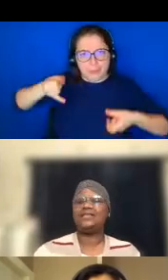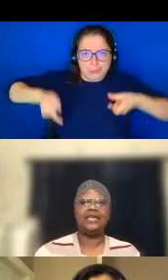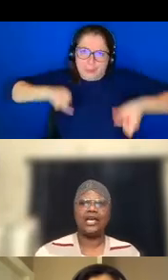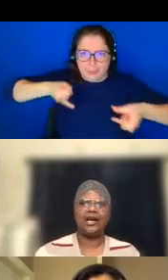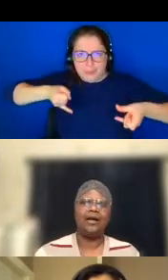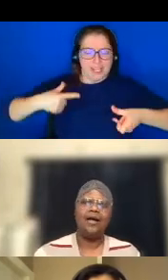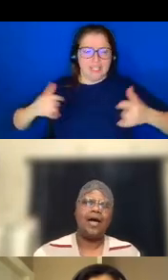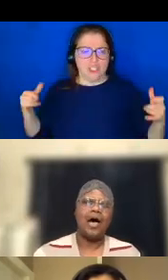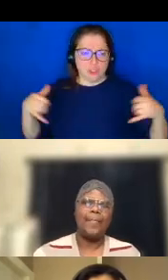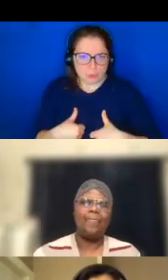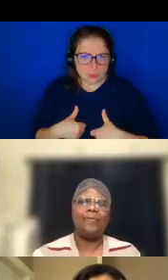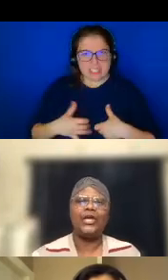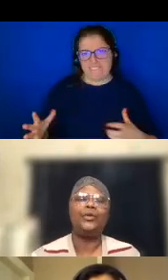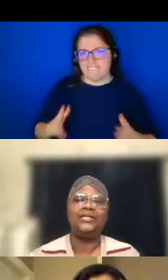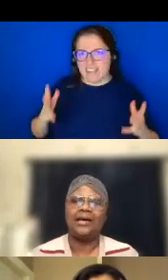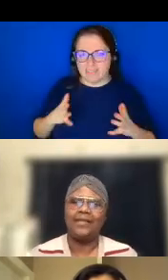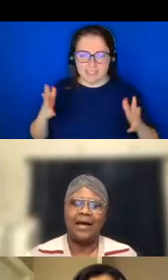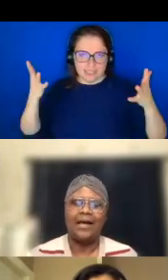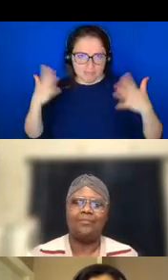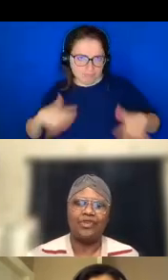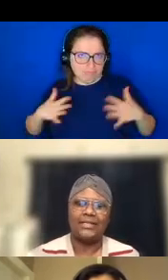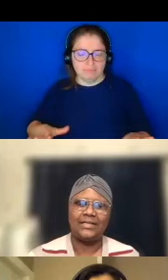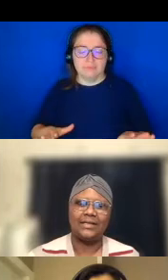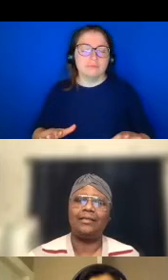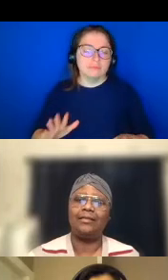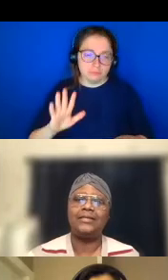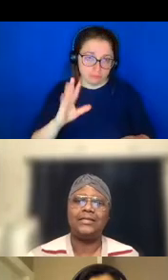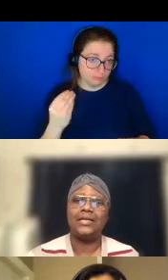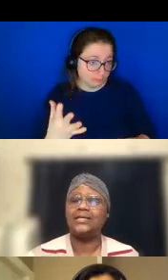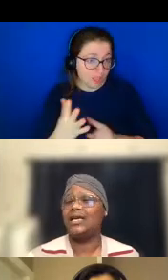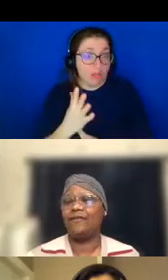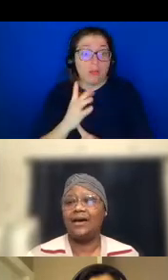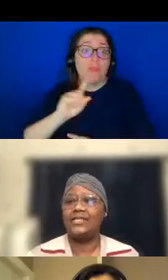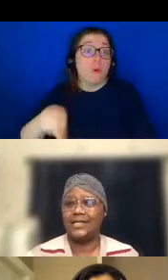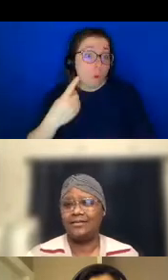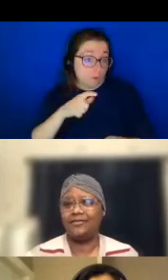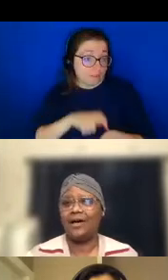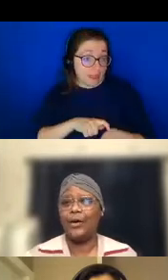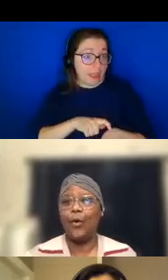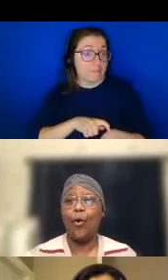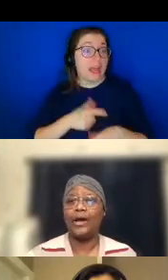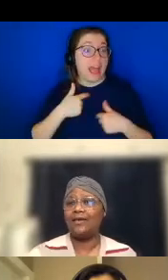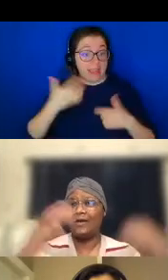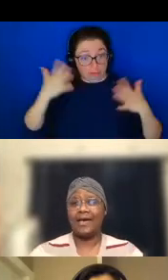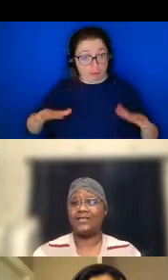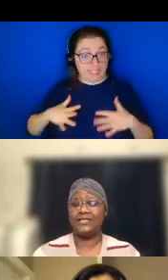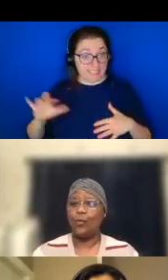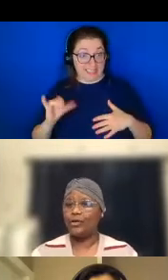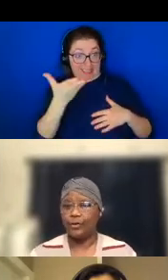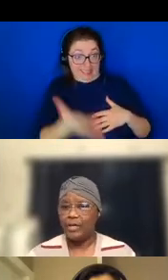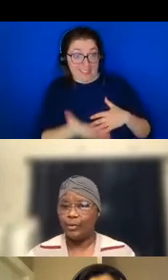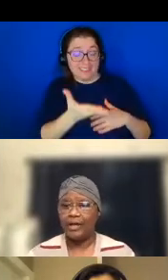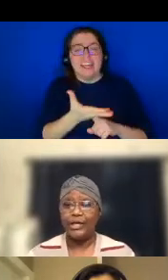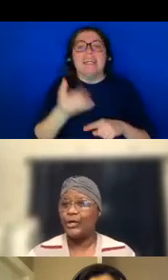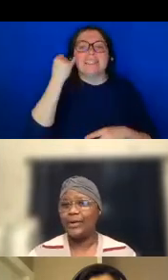fancy gear. The only time that I am dressed like this is if I have to testify or if I have to see